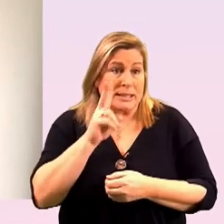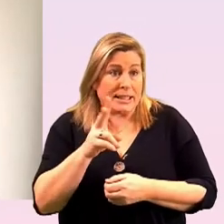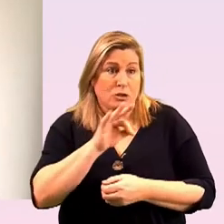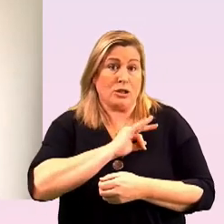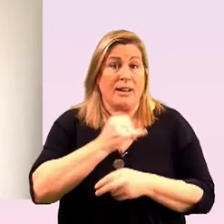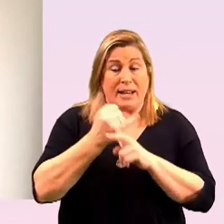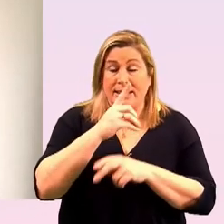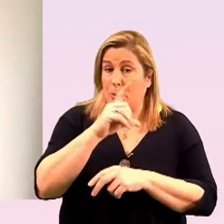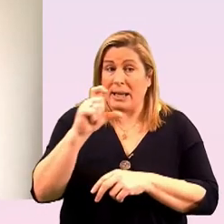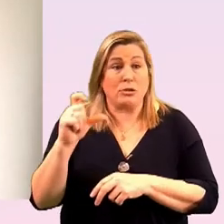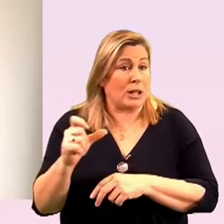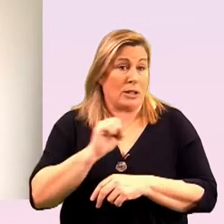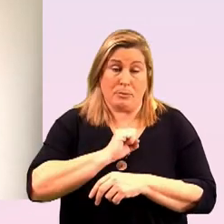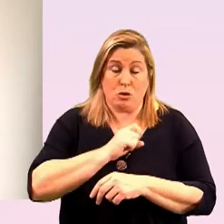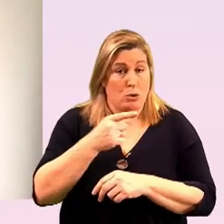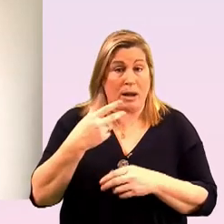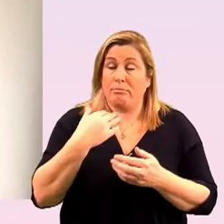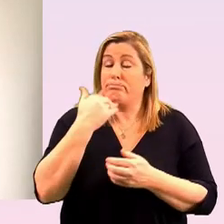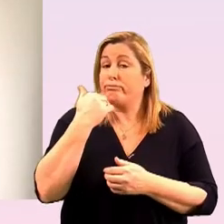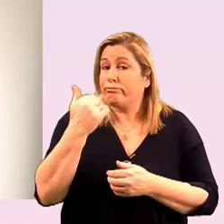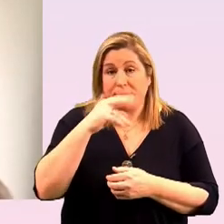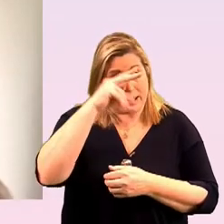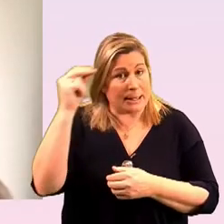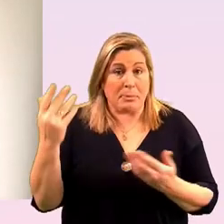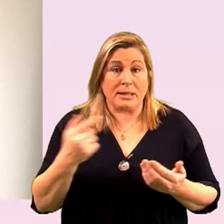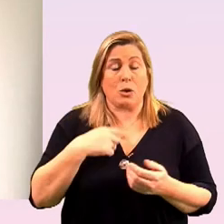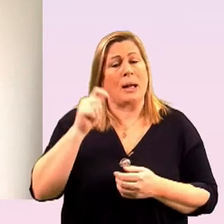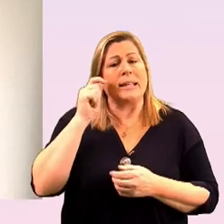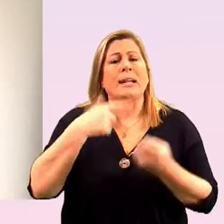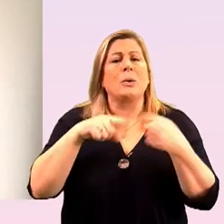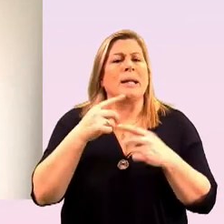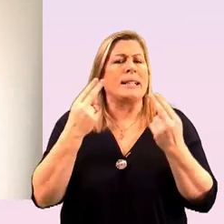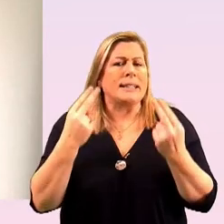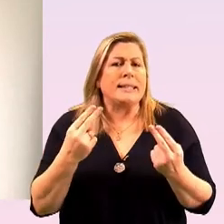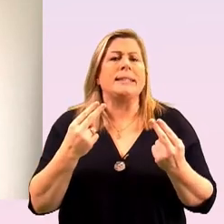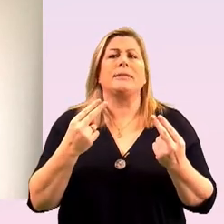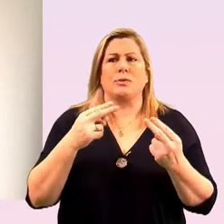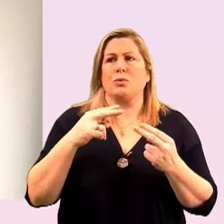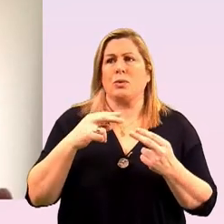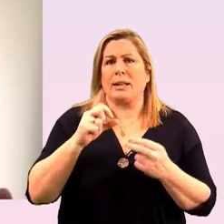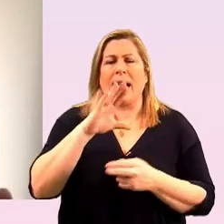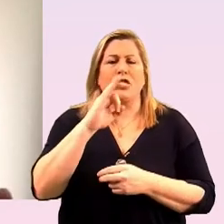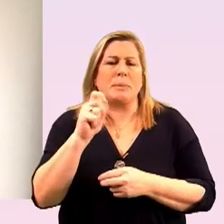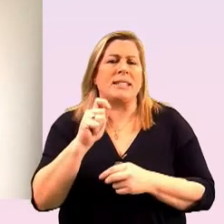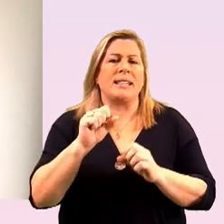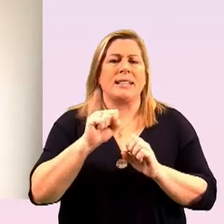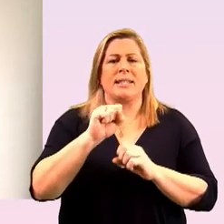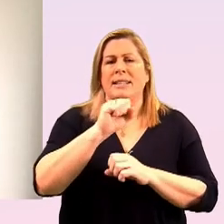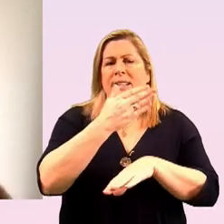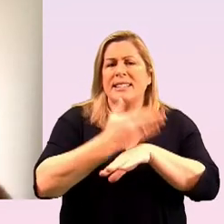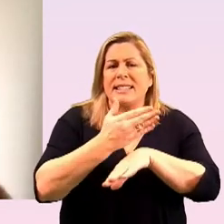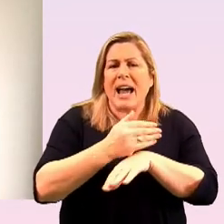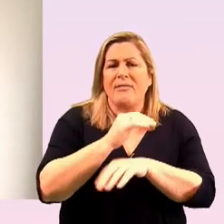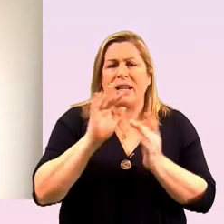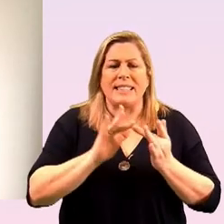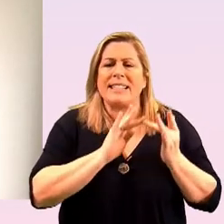City Council. So I actually think we need to have LGBT staff networks need to use their